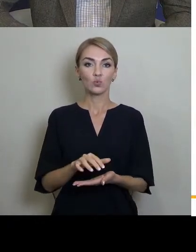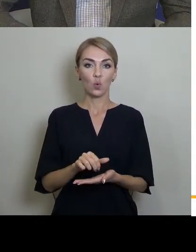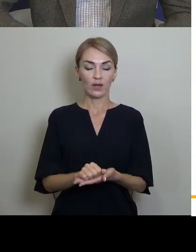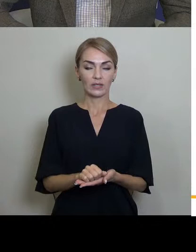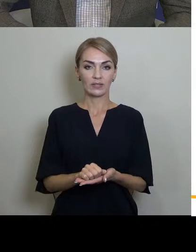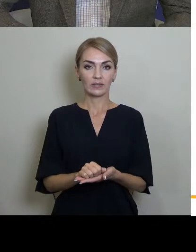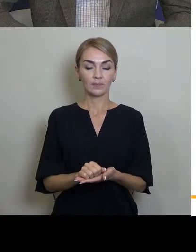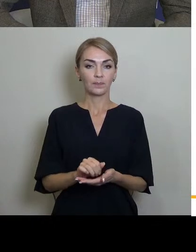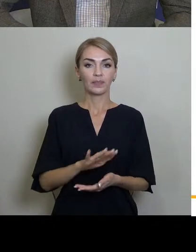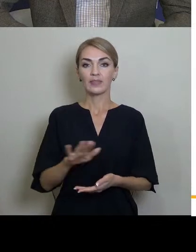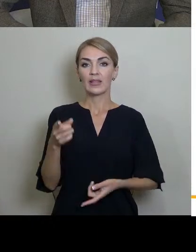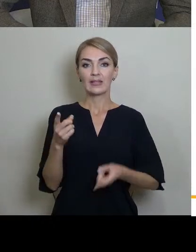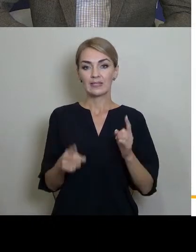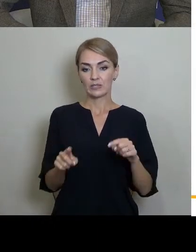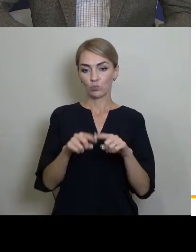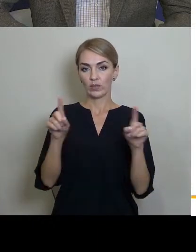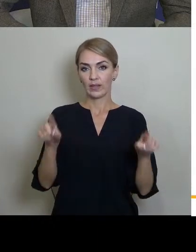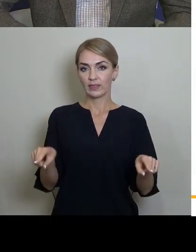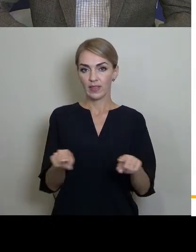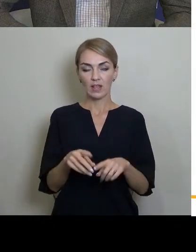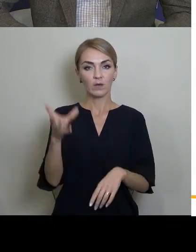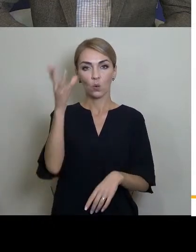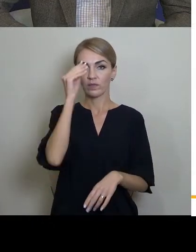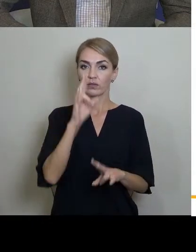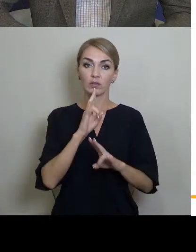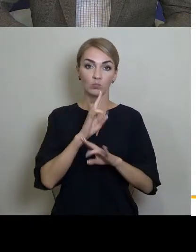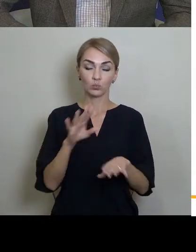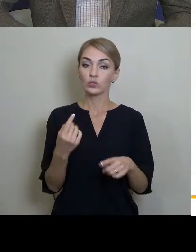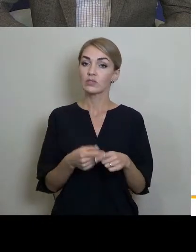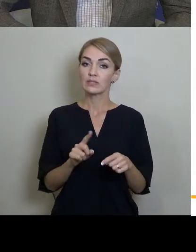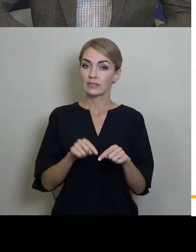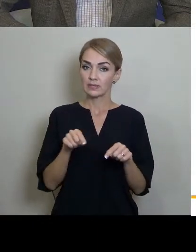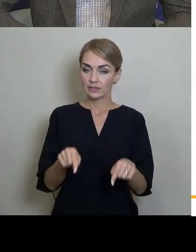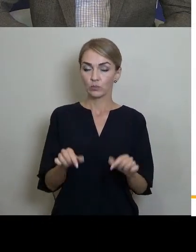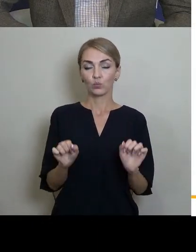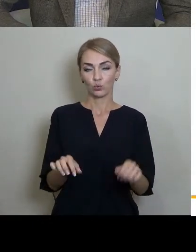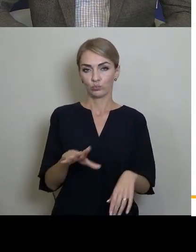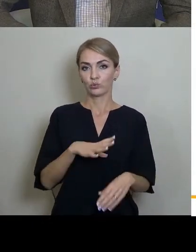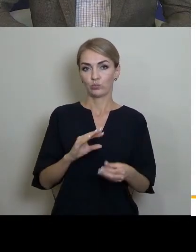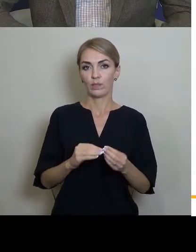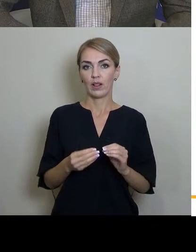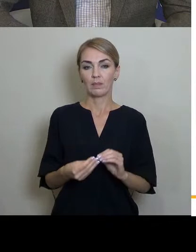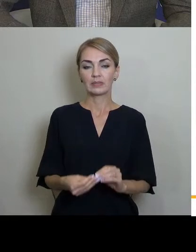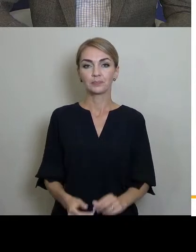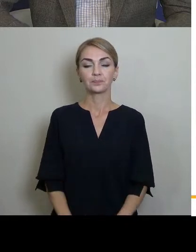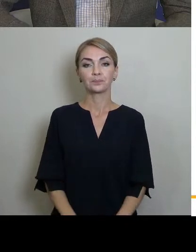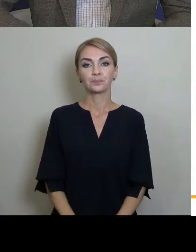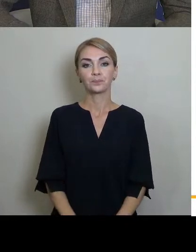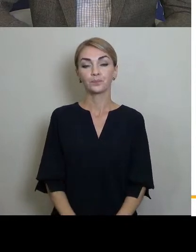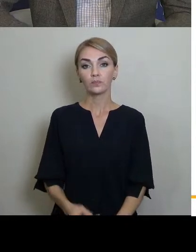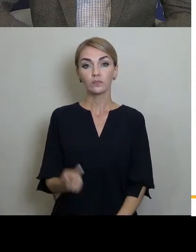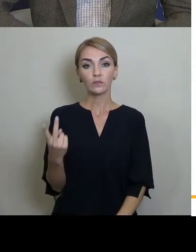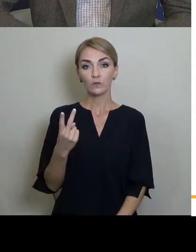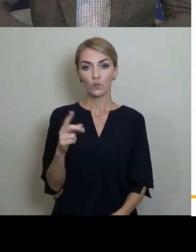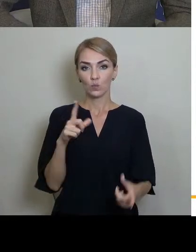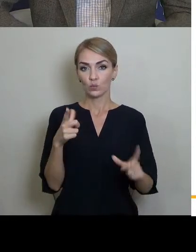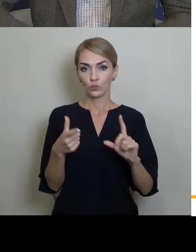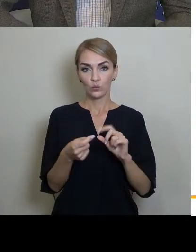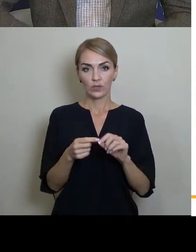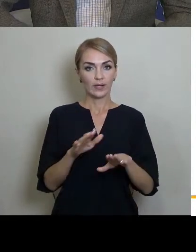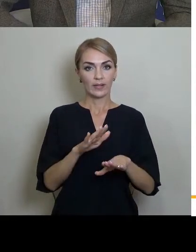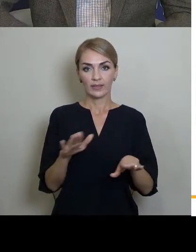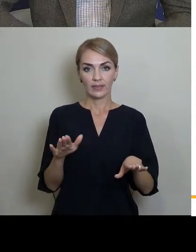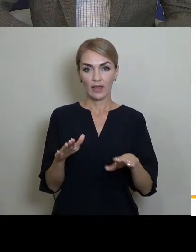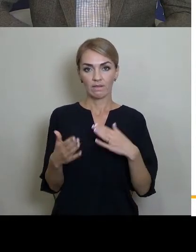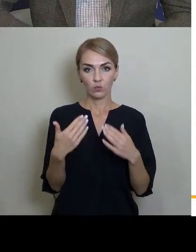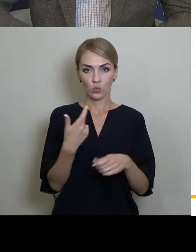established at the expense of the votes, of the ballots which have been given to one candidate. So if the ballots are being